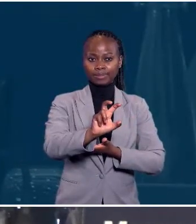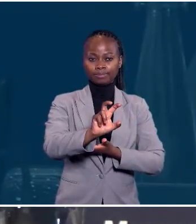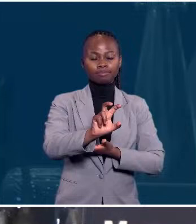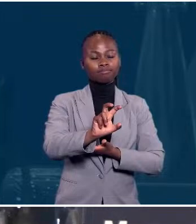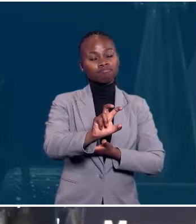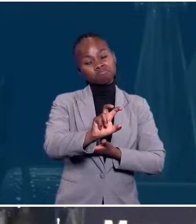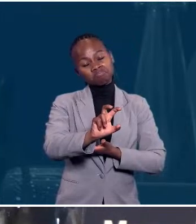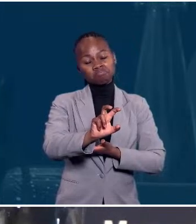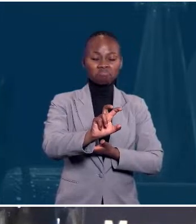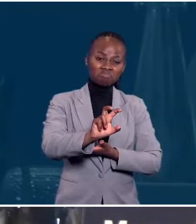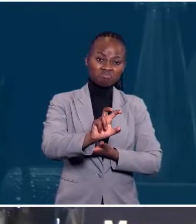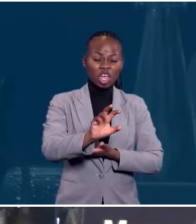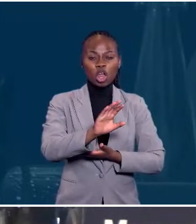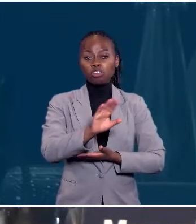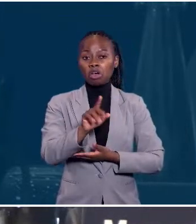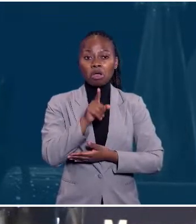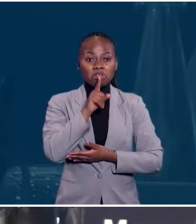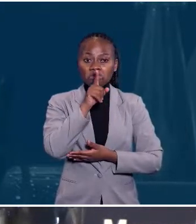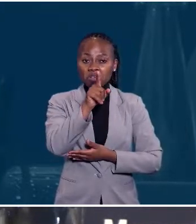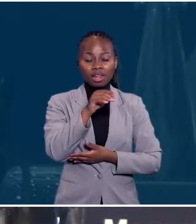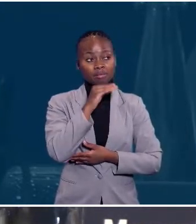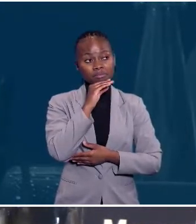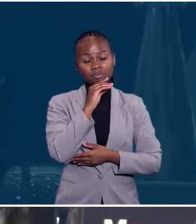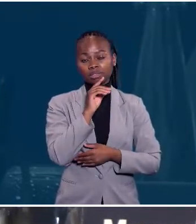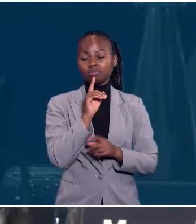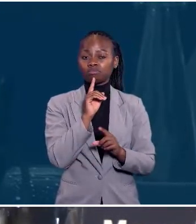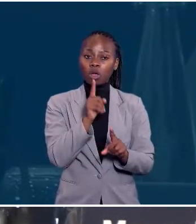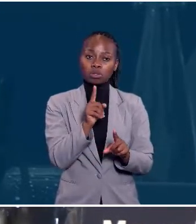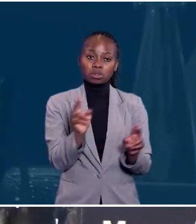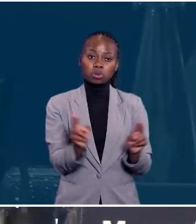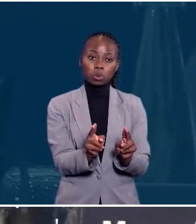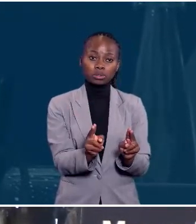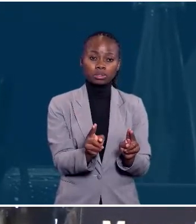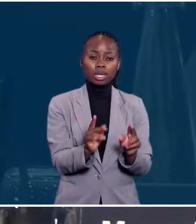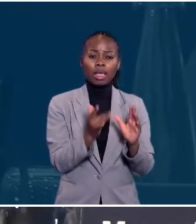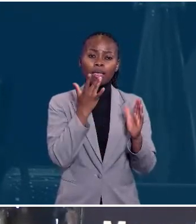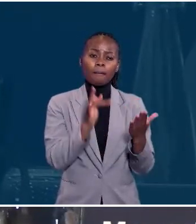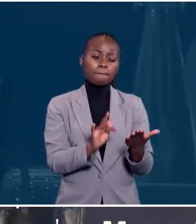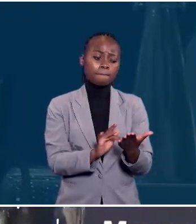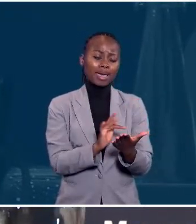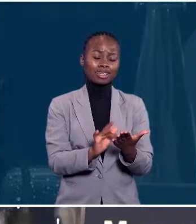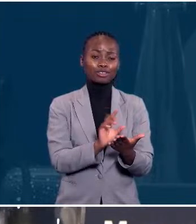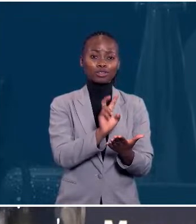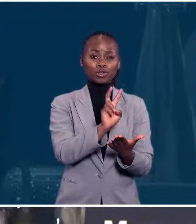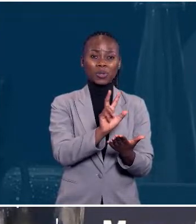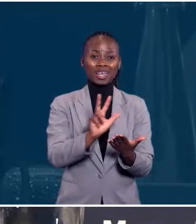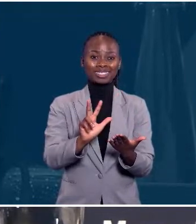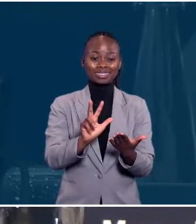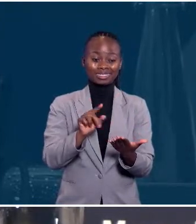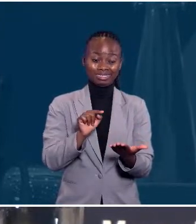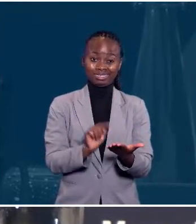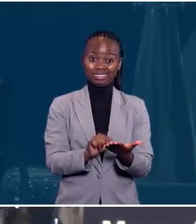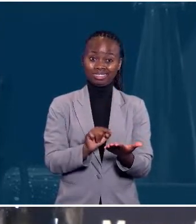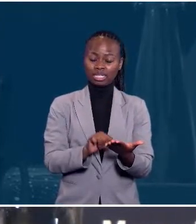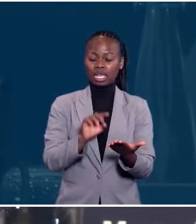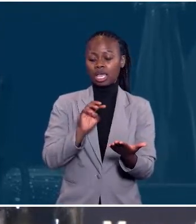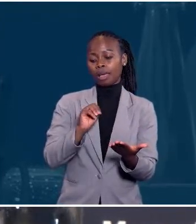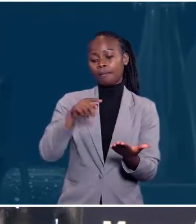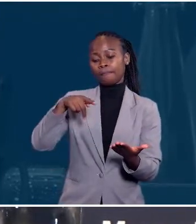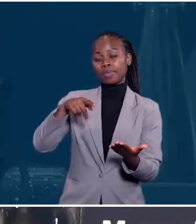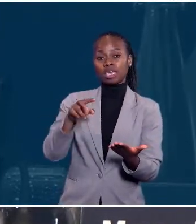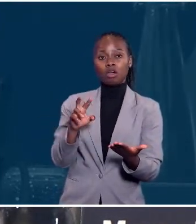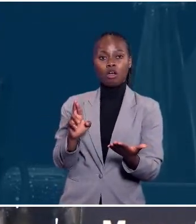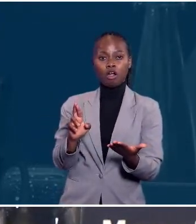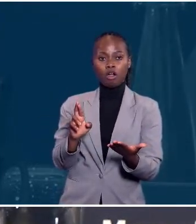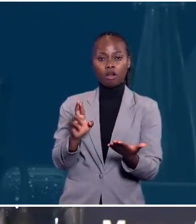not very is the short answer. If you look on page 28 of the MPR and you